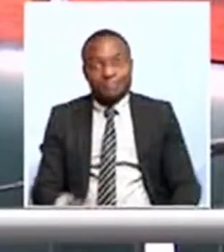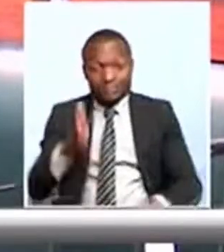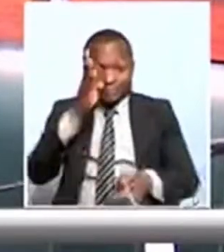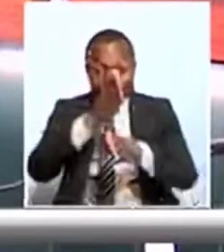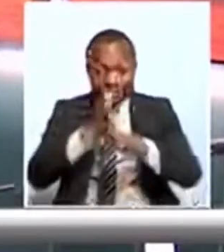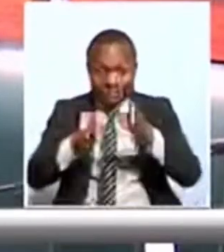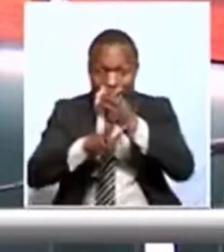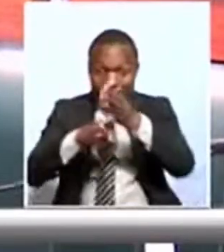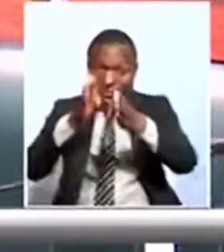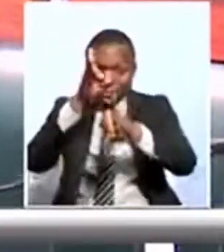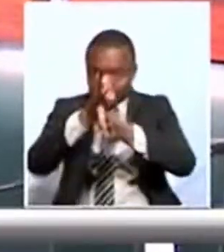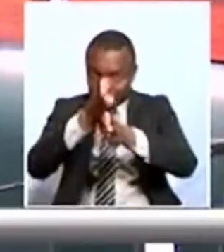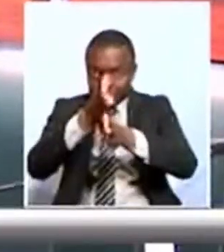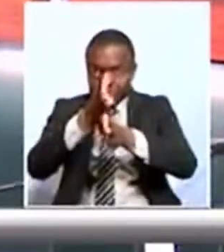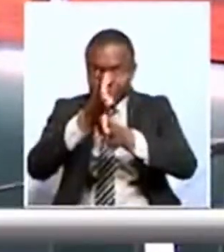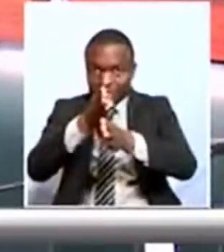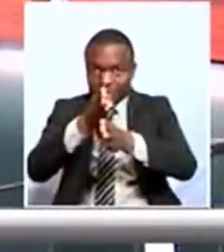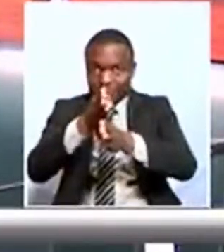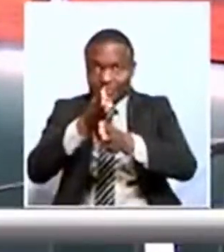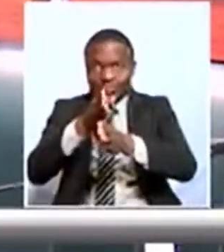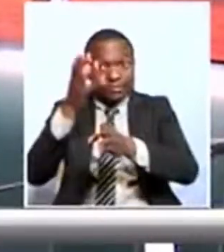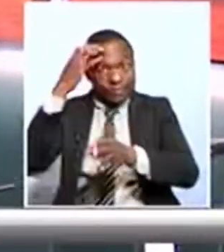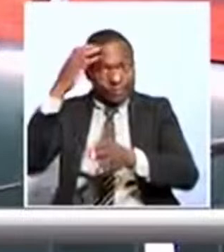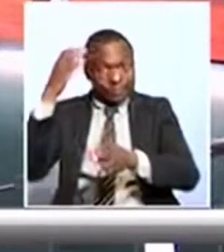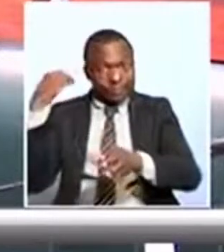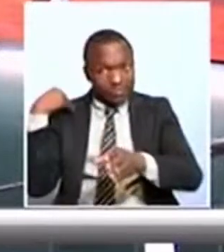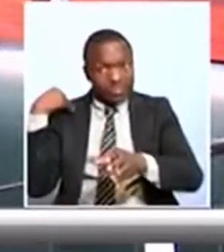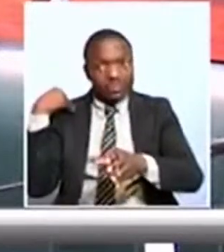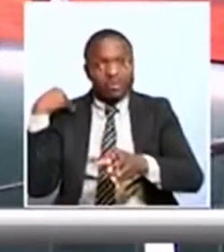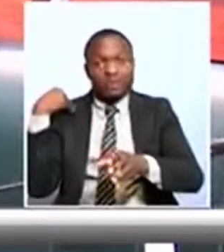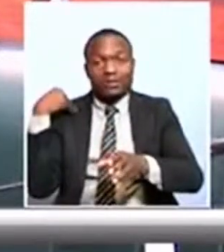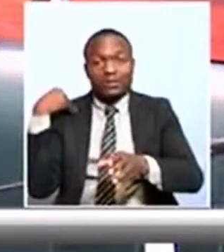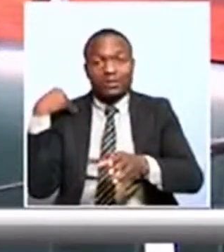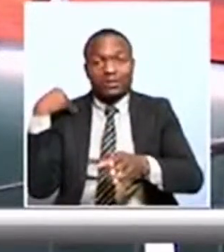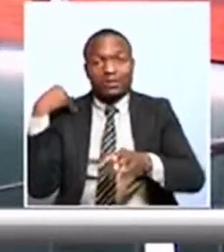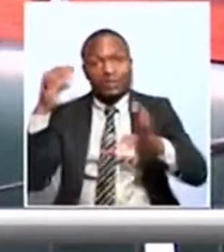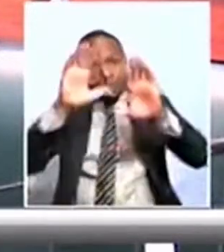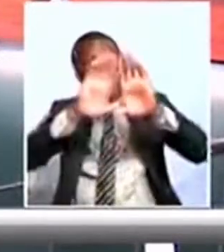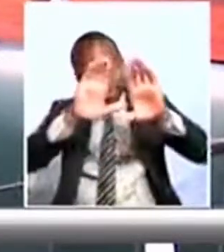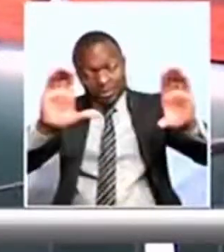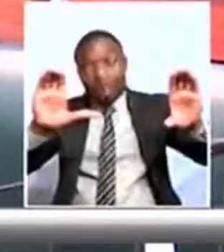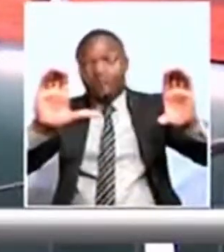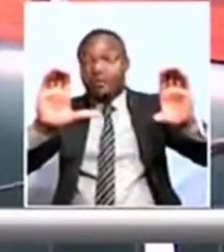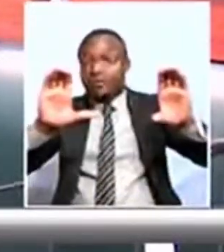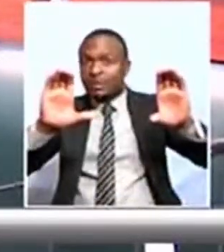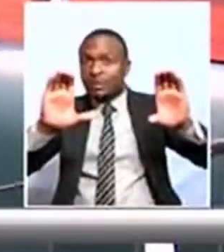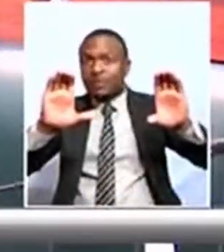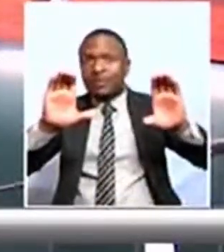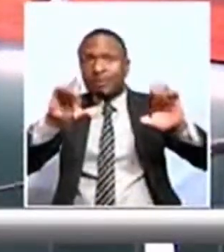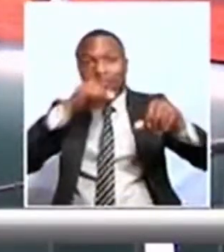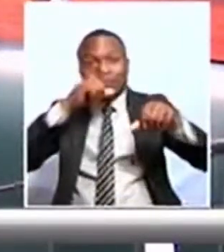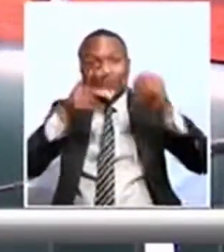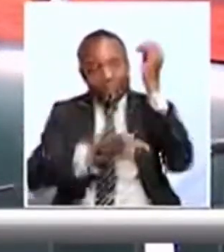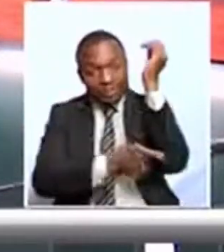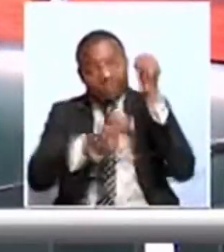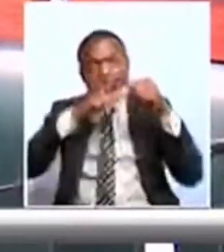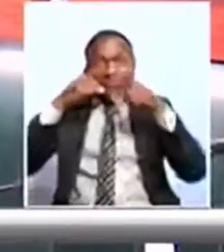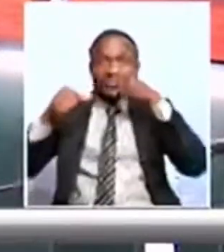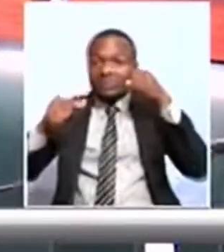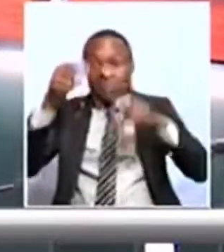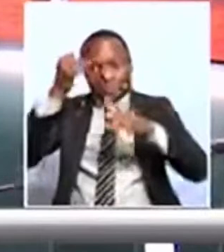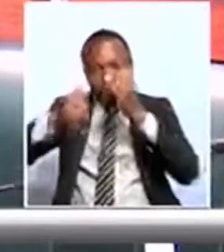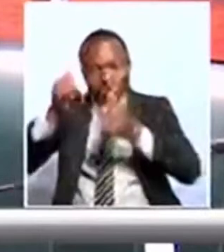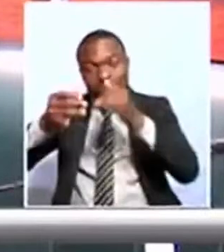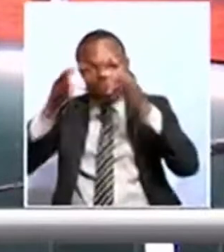Construction of office block for the Department of Agriculture will be completed once funds